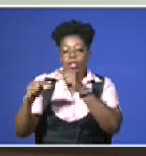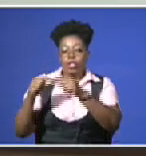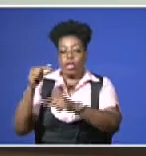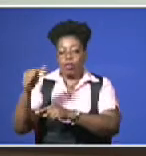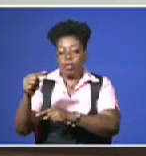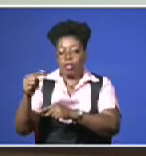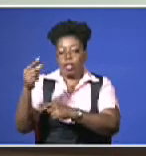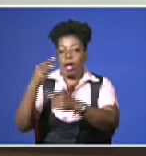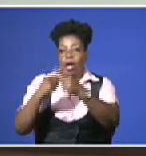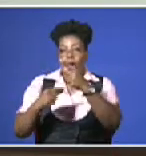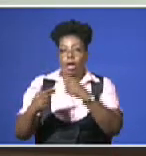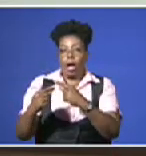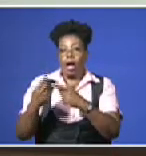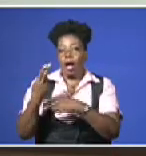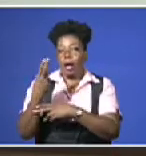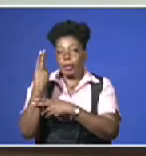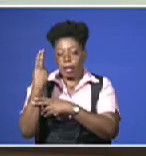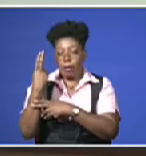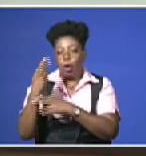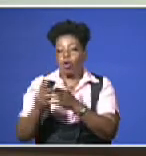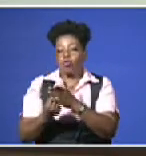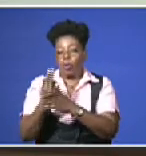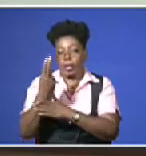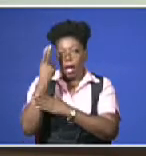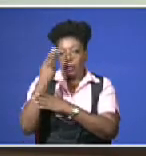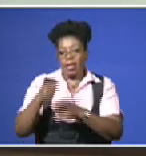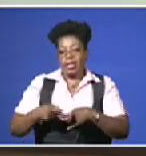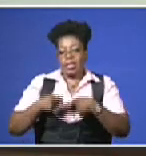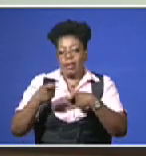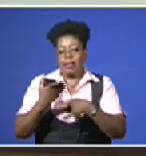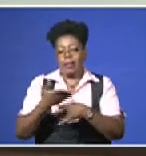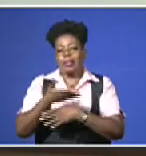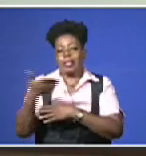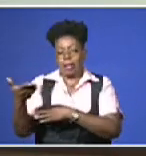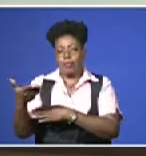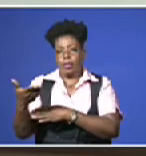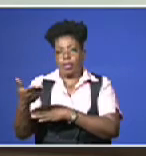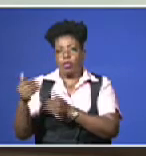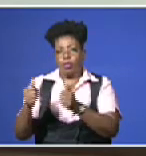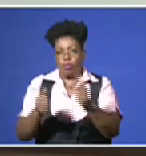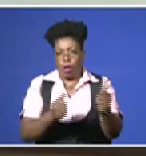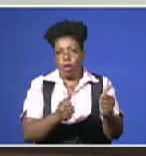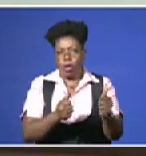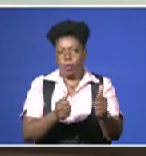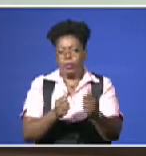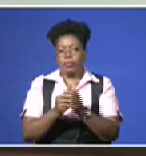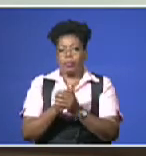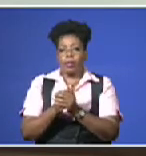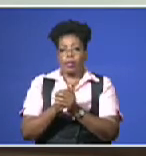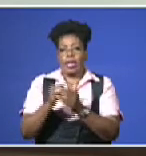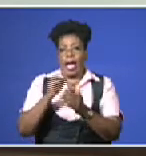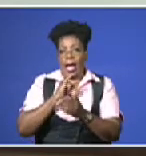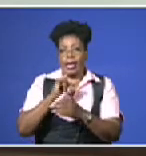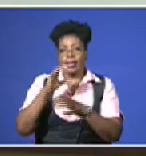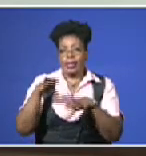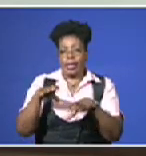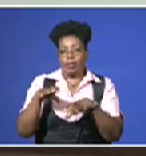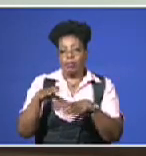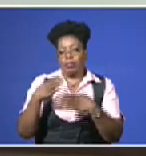up to see those individuals. Just gives them something to strive for. That I can also